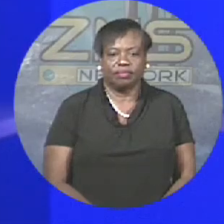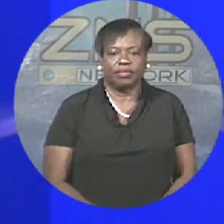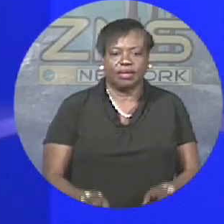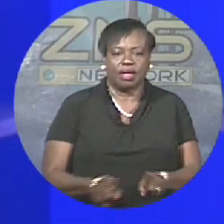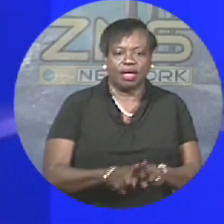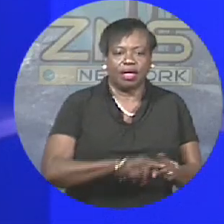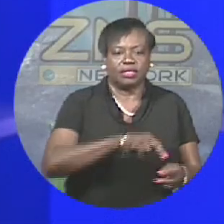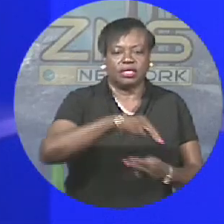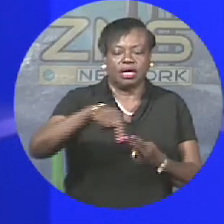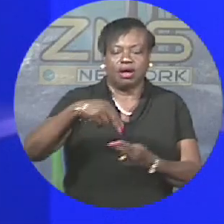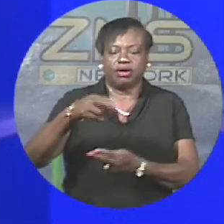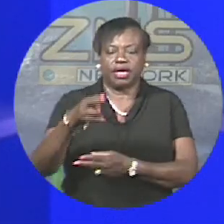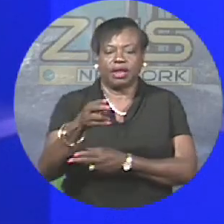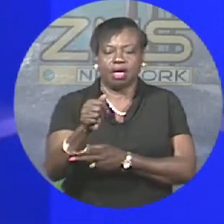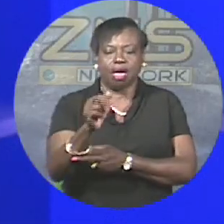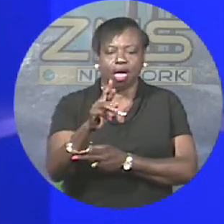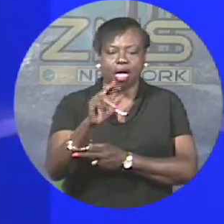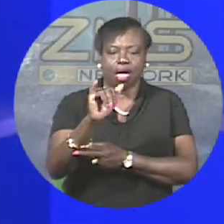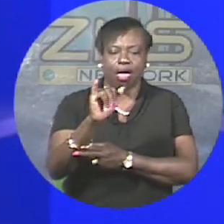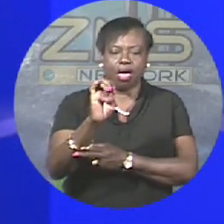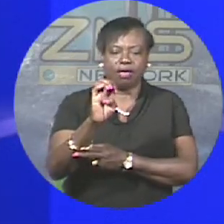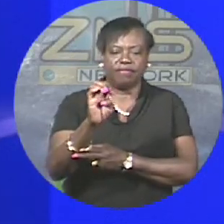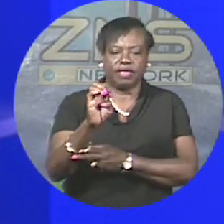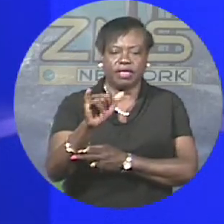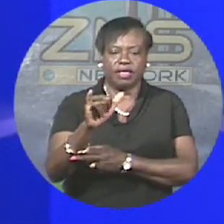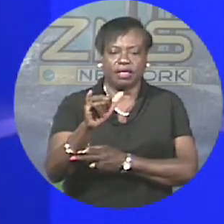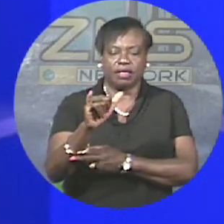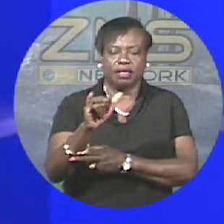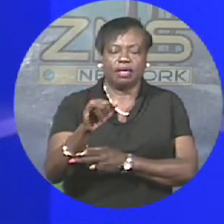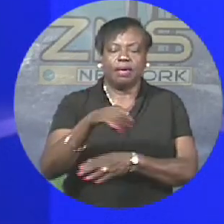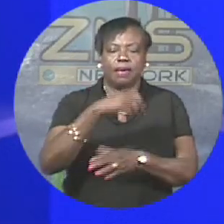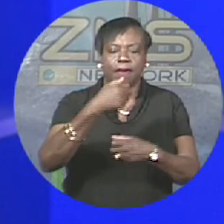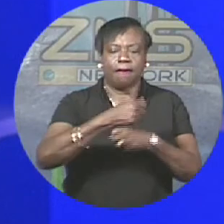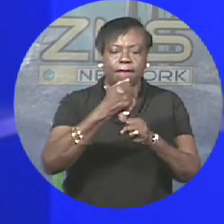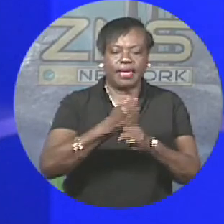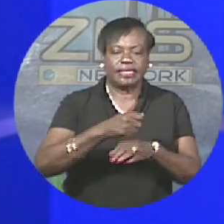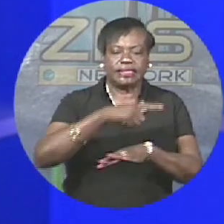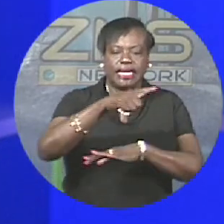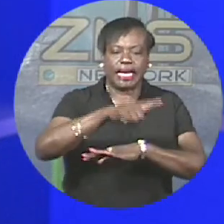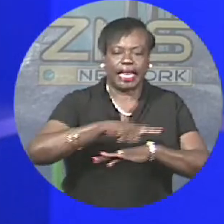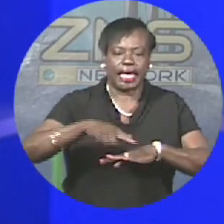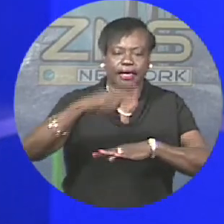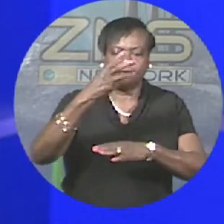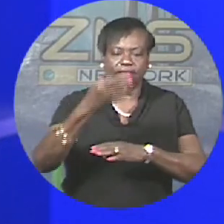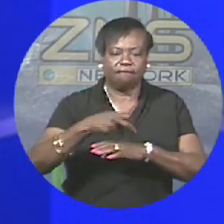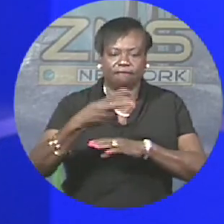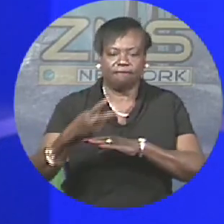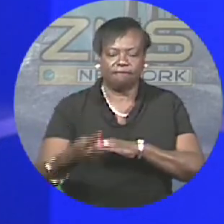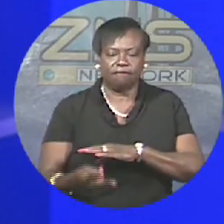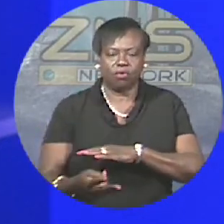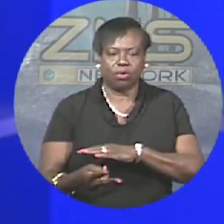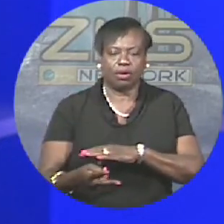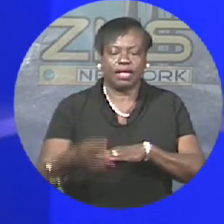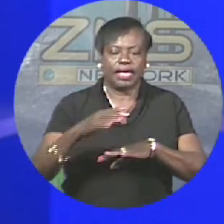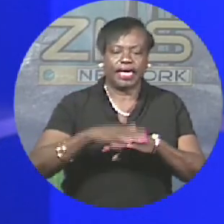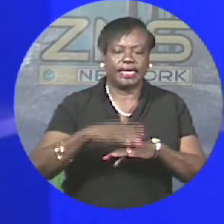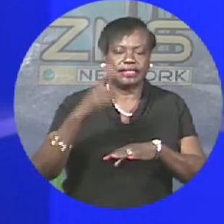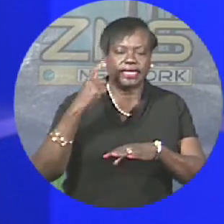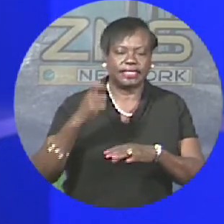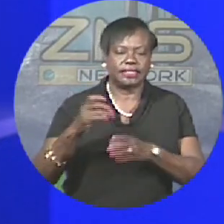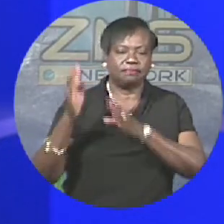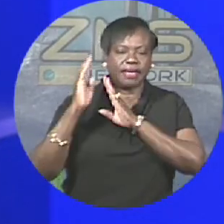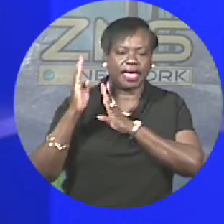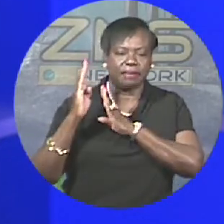As Hurricane Harvey makes landfall on the Texas coast of the United States, Bahamians are becoming more alert to the possibility of an impact right here at